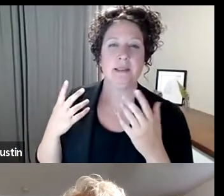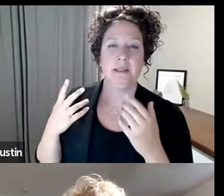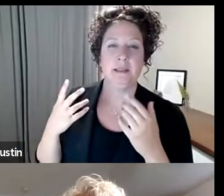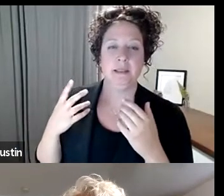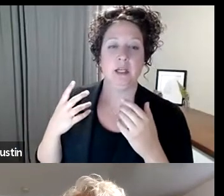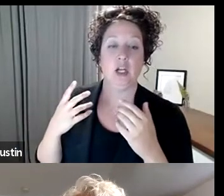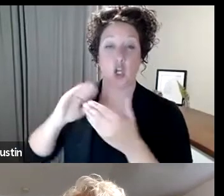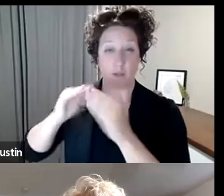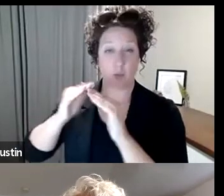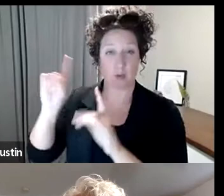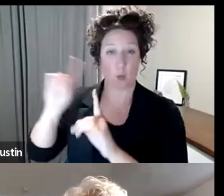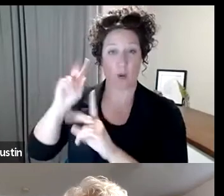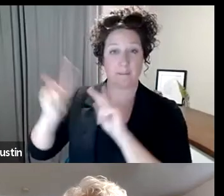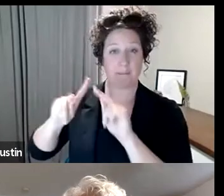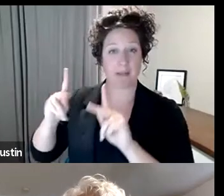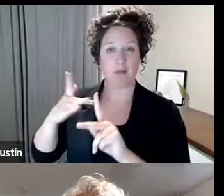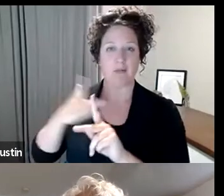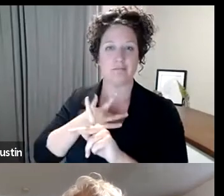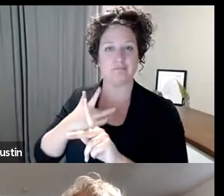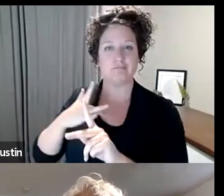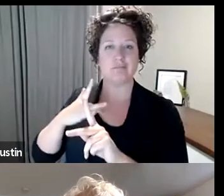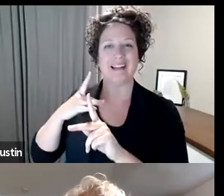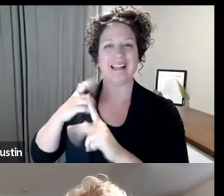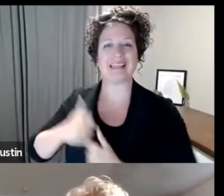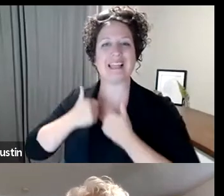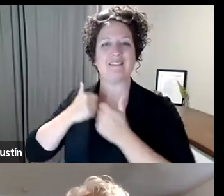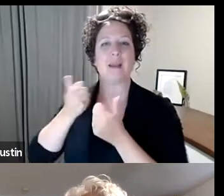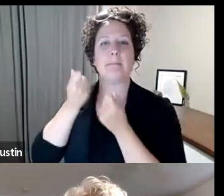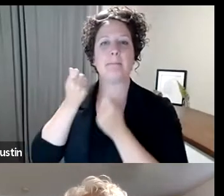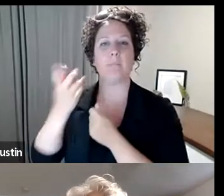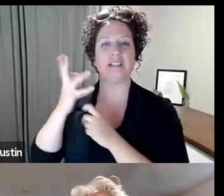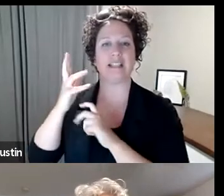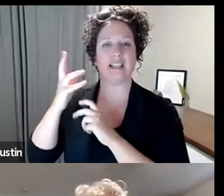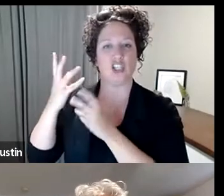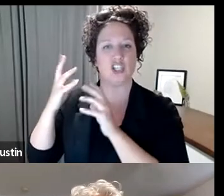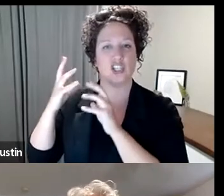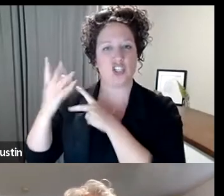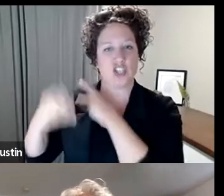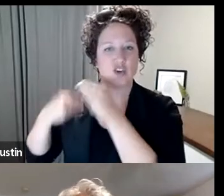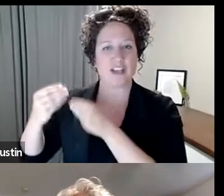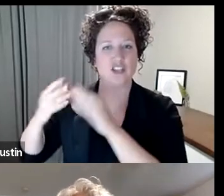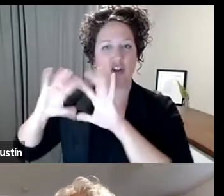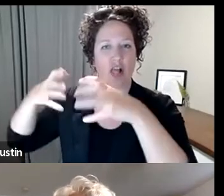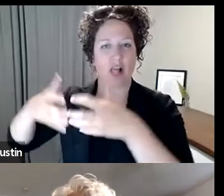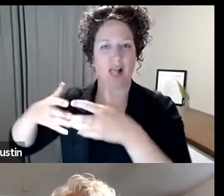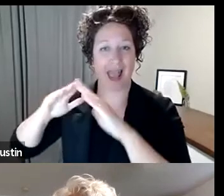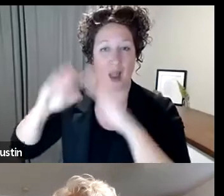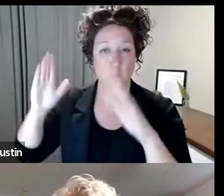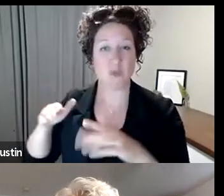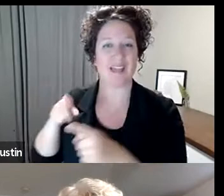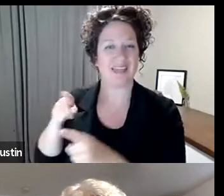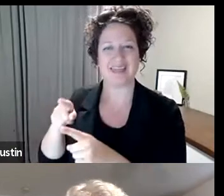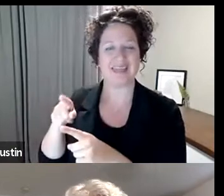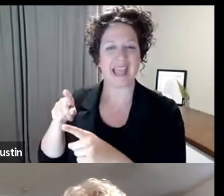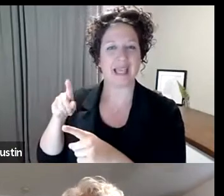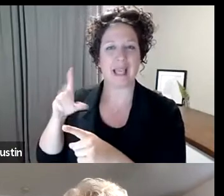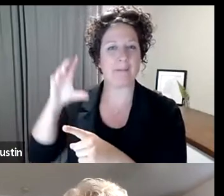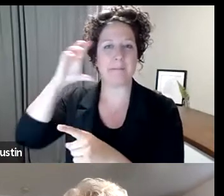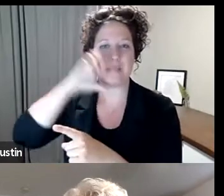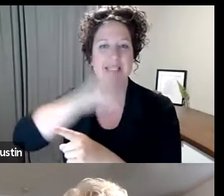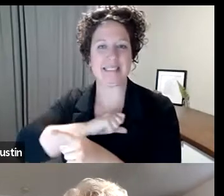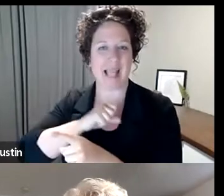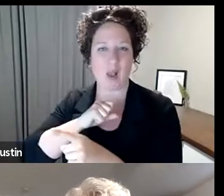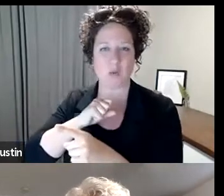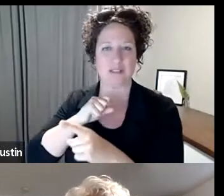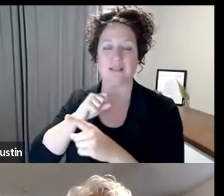in communities where people are more likely to live in multi-generational households, they may miss out based on the way that policies are